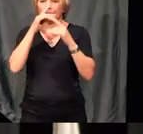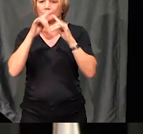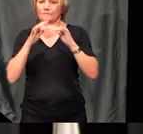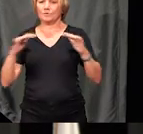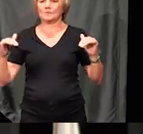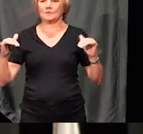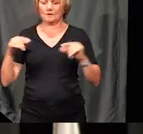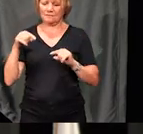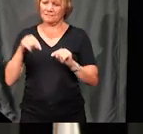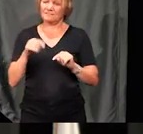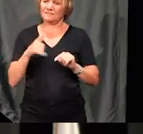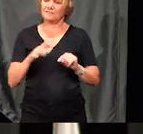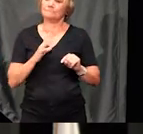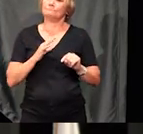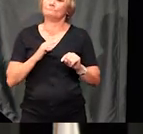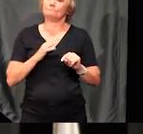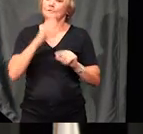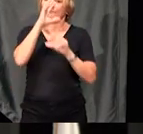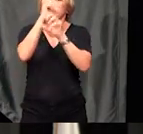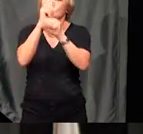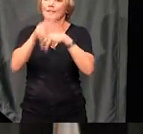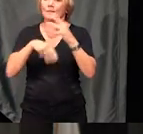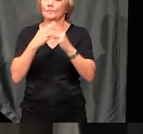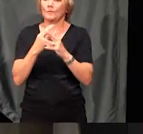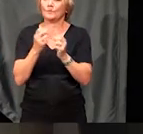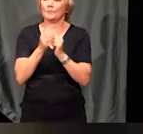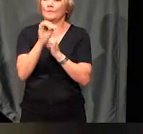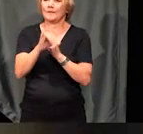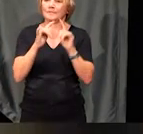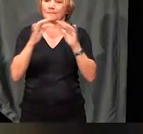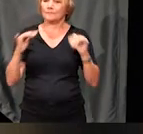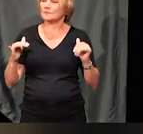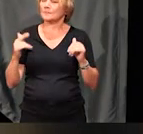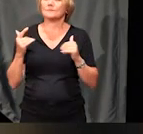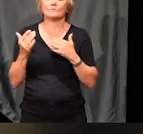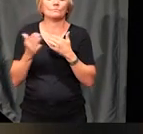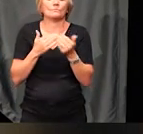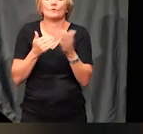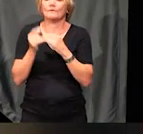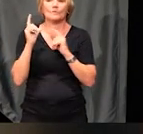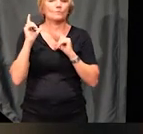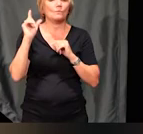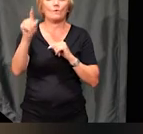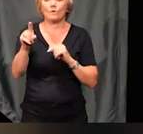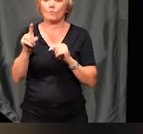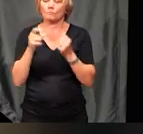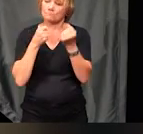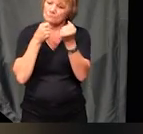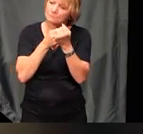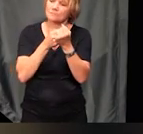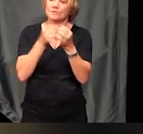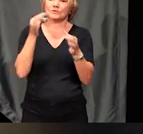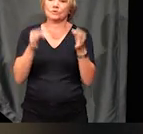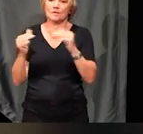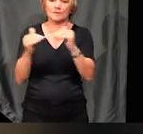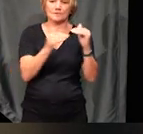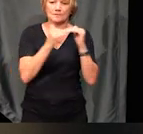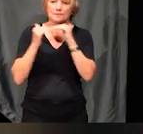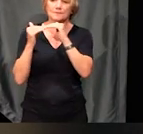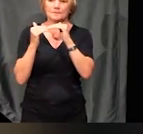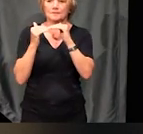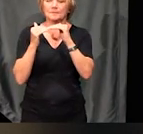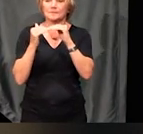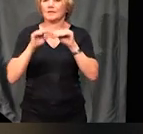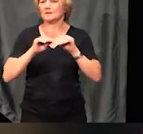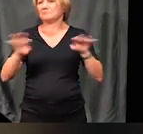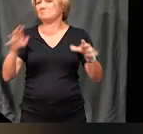that make this world intriguing and fascinating. Wherever you go, stand for justice and